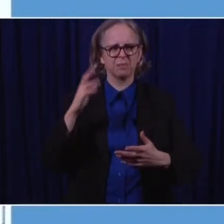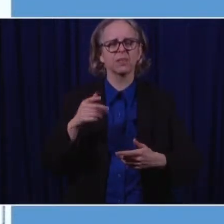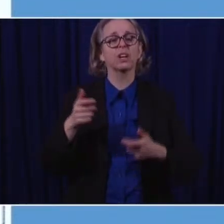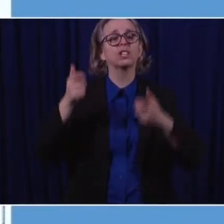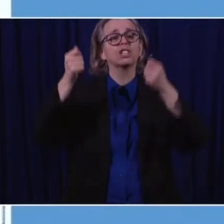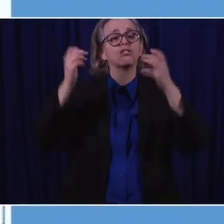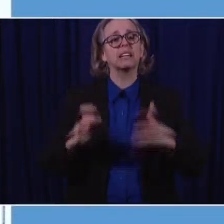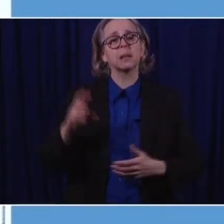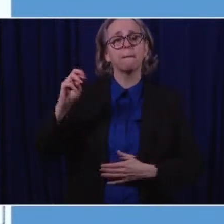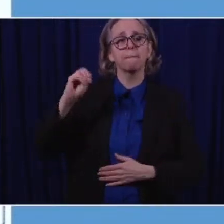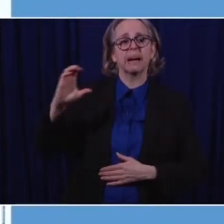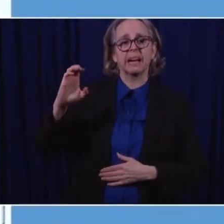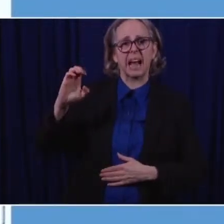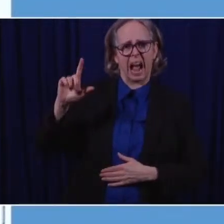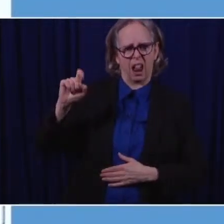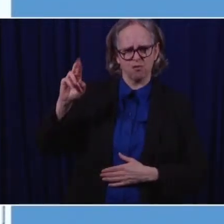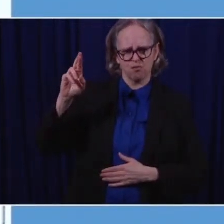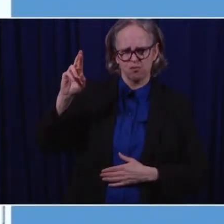press about this today.